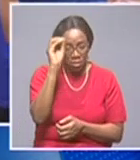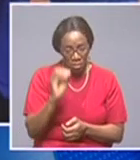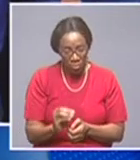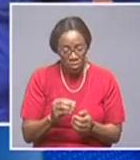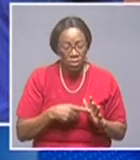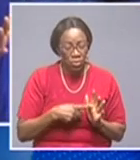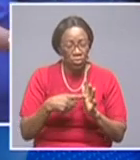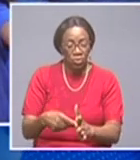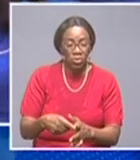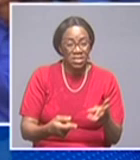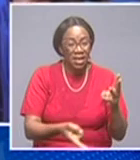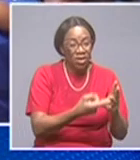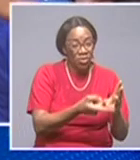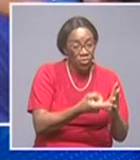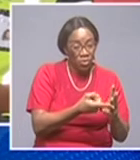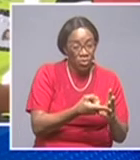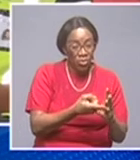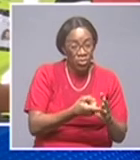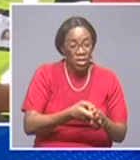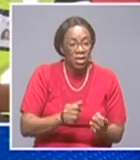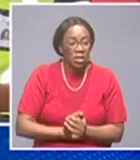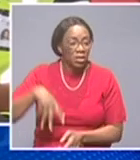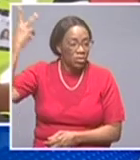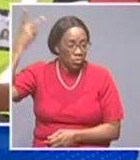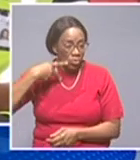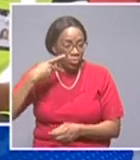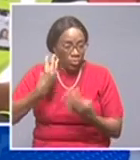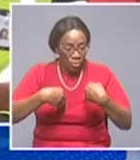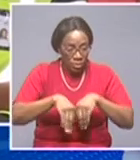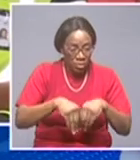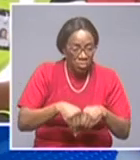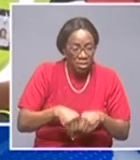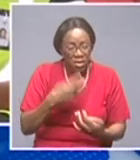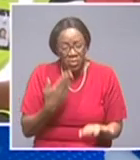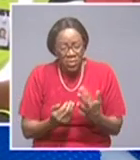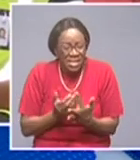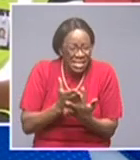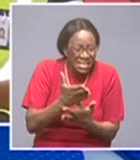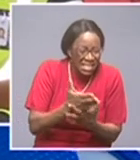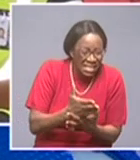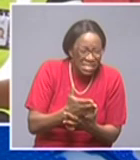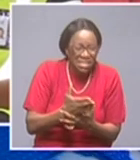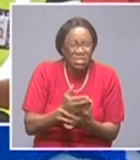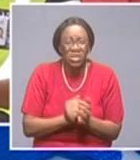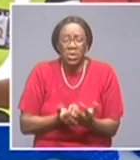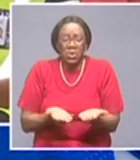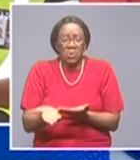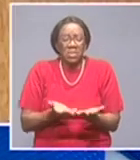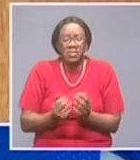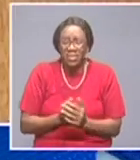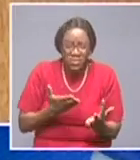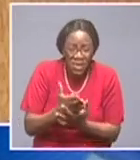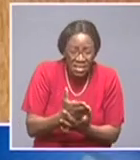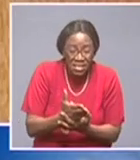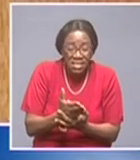for policy making, in terms of whether it's access to amenities, access to water. Yeah. This is what you get